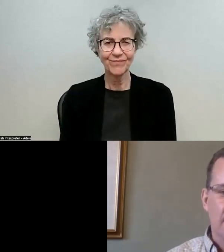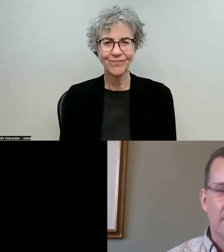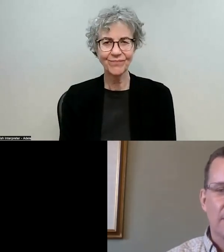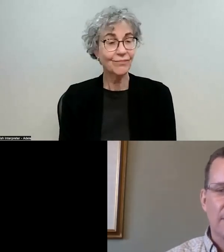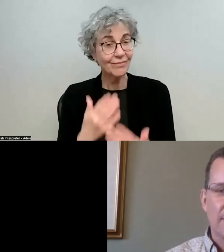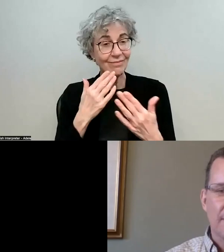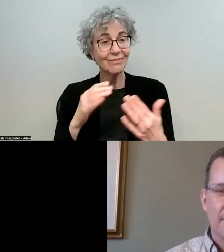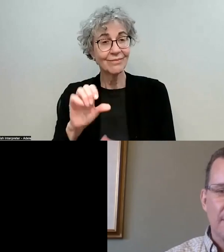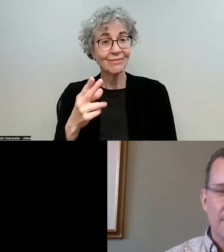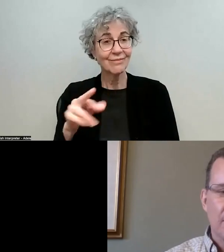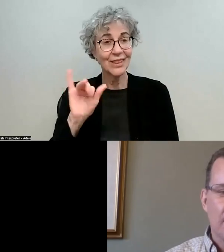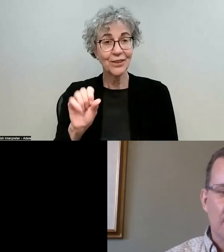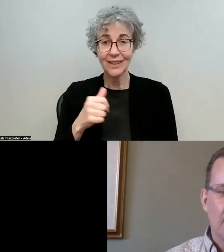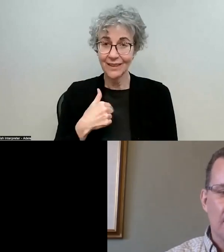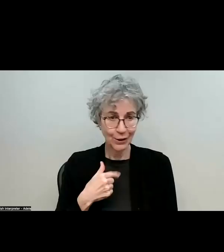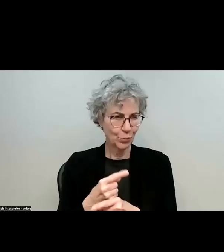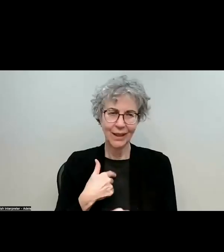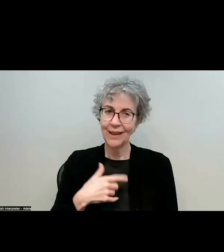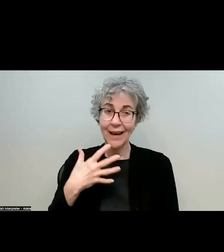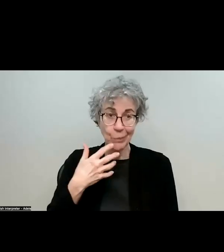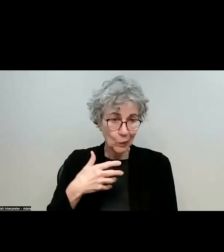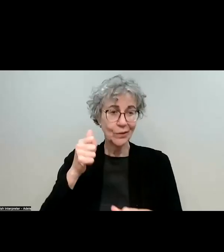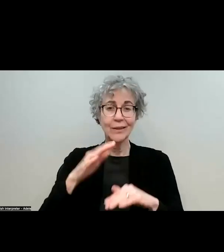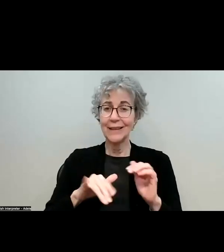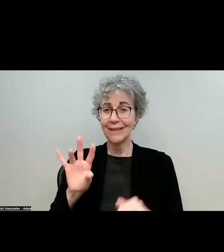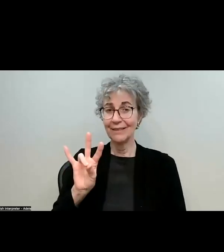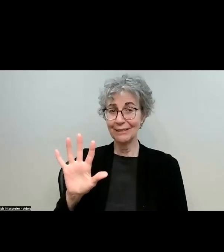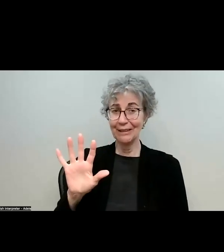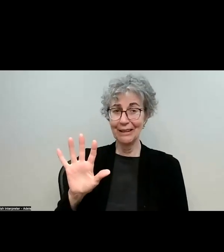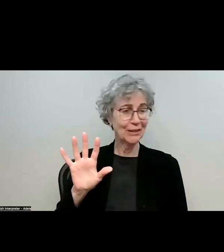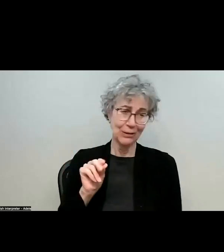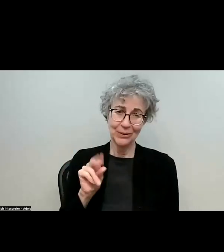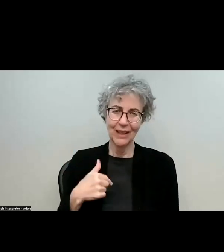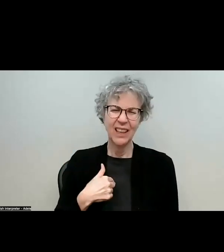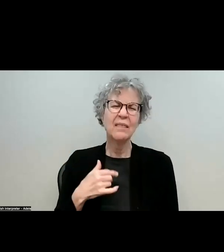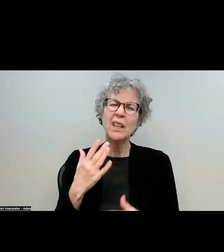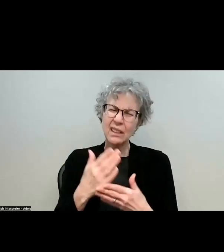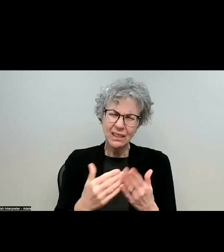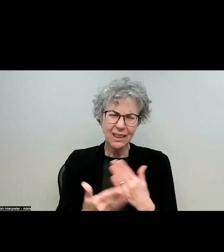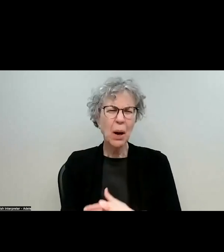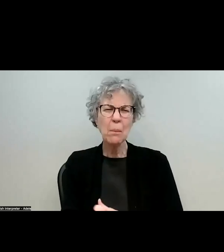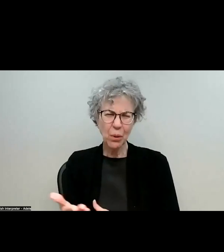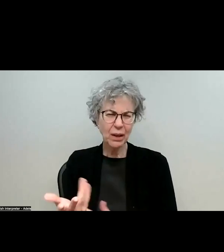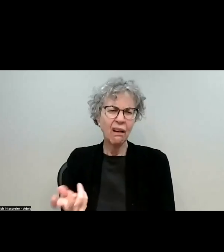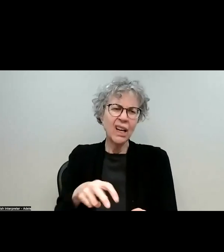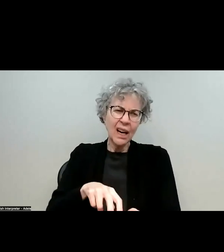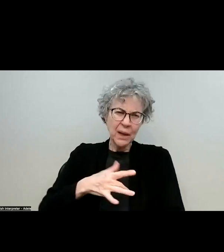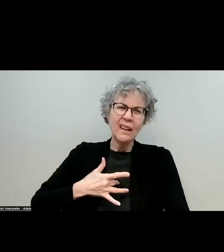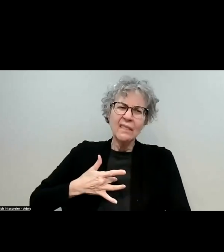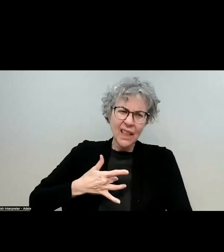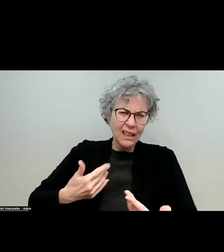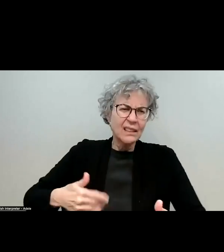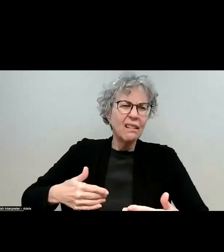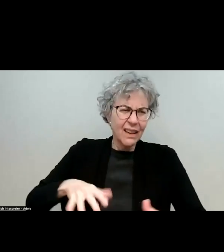Thanks, Chris. And you're right, I'm not older than 75 years, but some mornings it feels that way. Really glad to be here